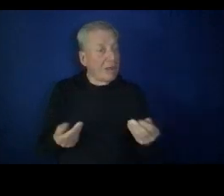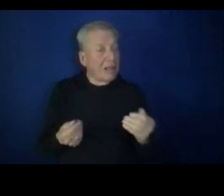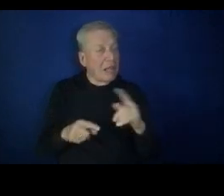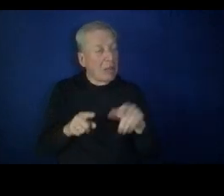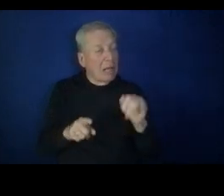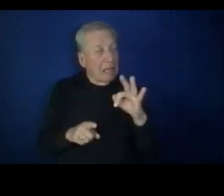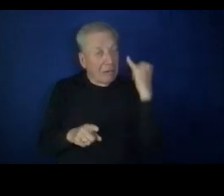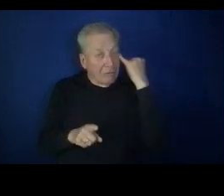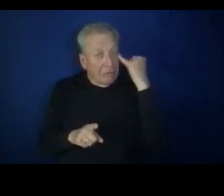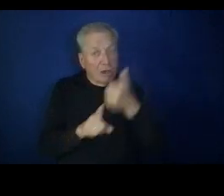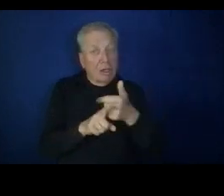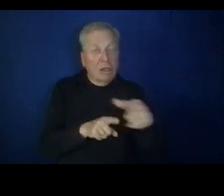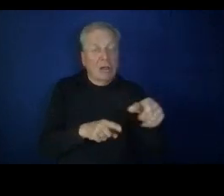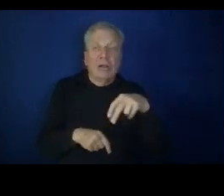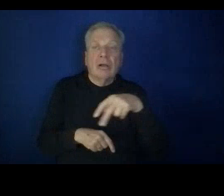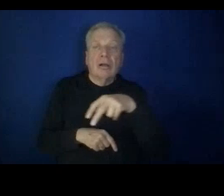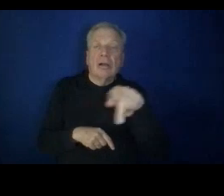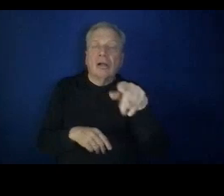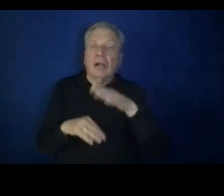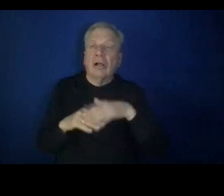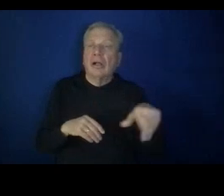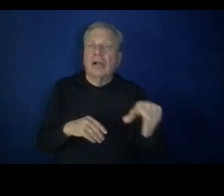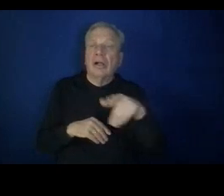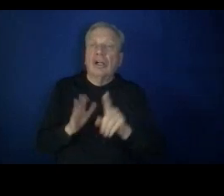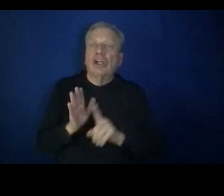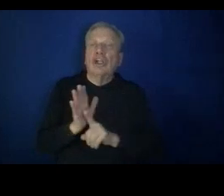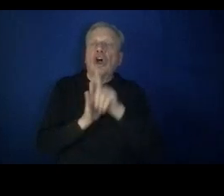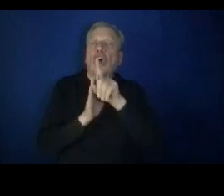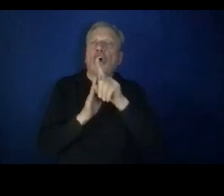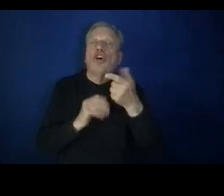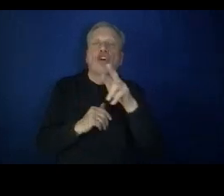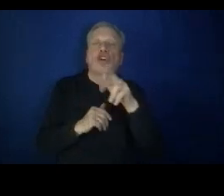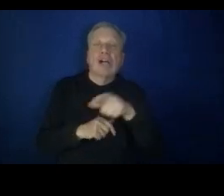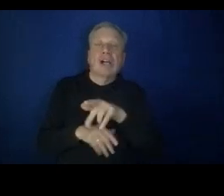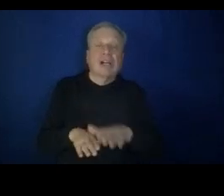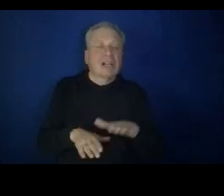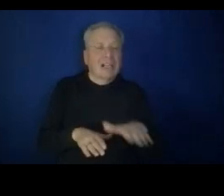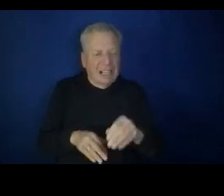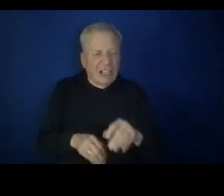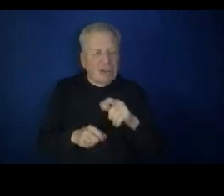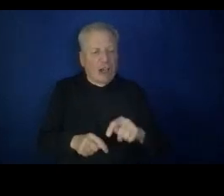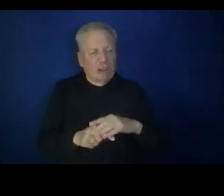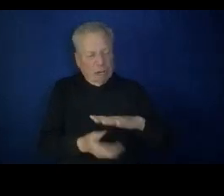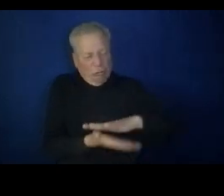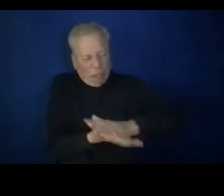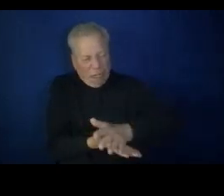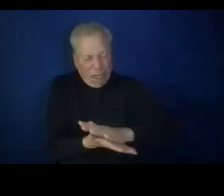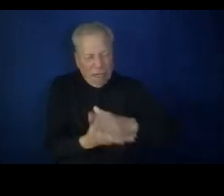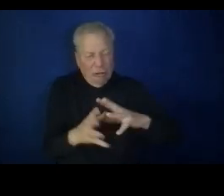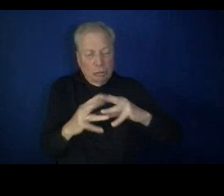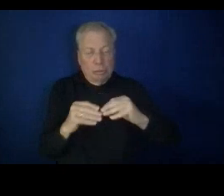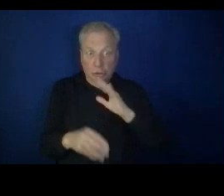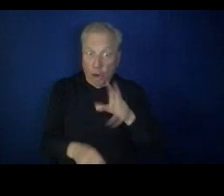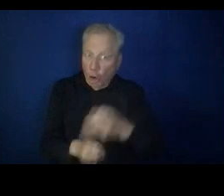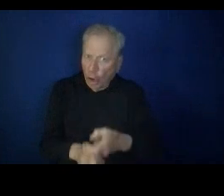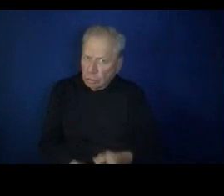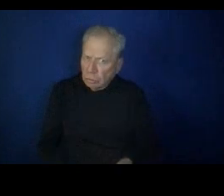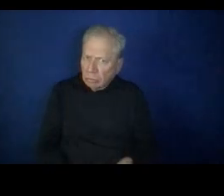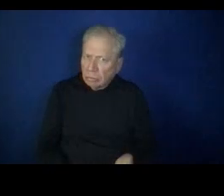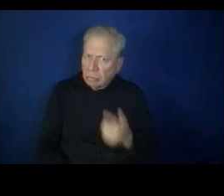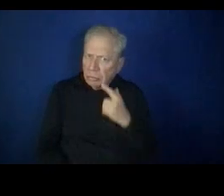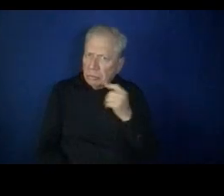ever stood on a lot of tall grass and you took your foot and you tried to crush it up, it's really hard to do.